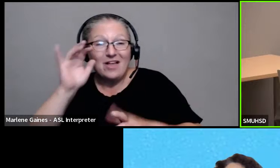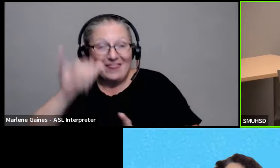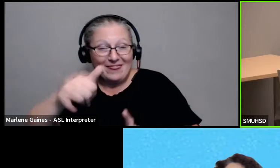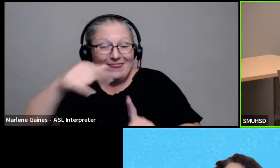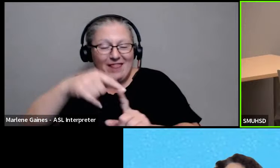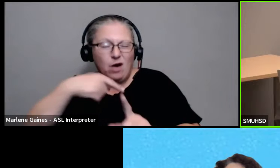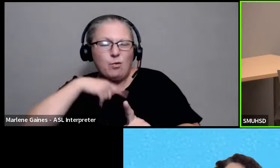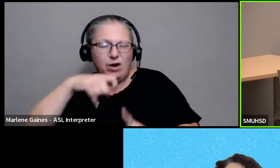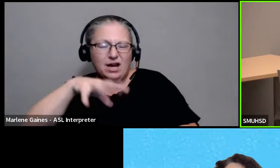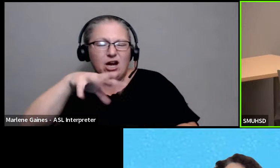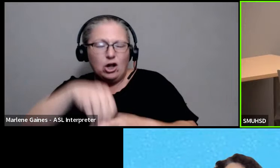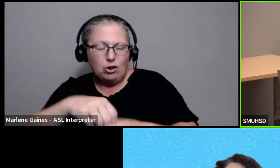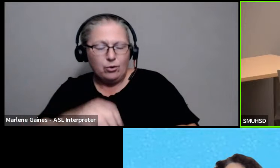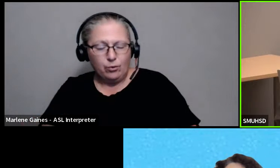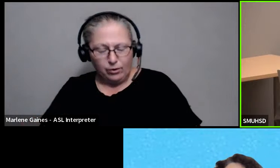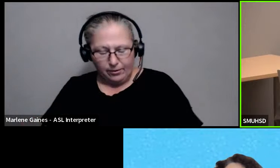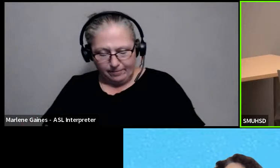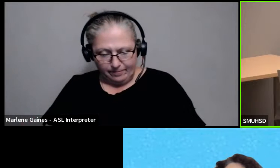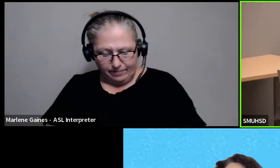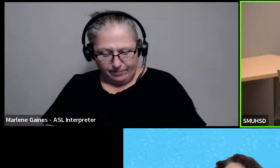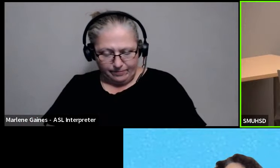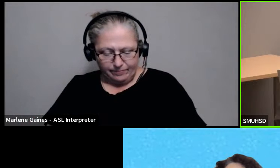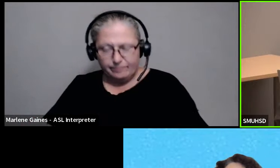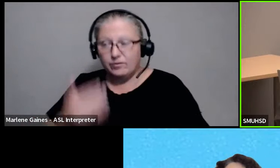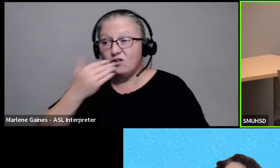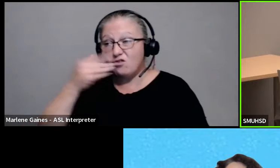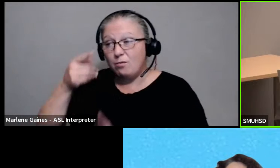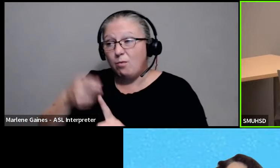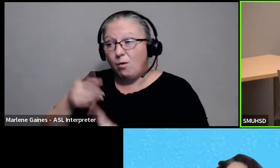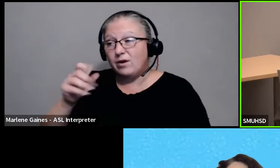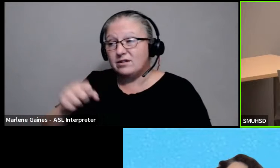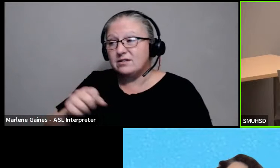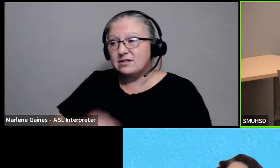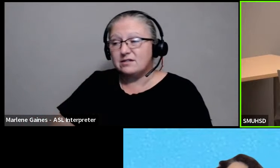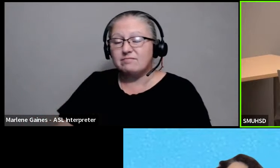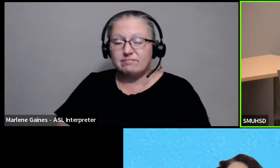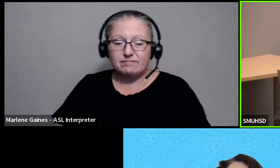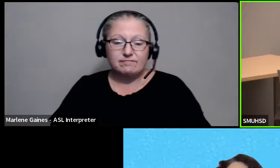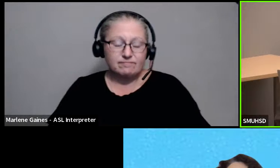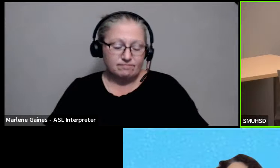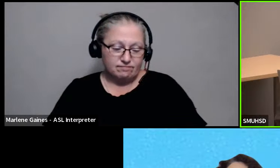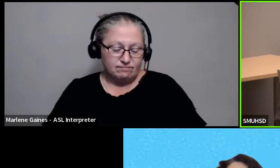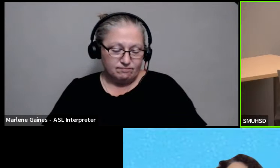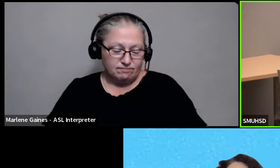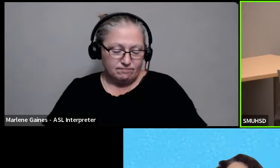to include. Good points. Yeah. Yeah, good.